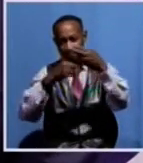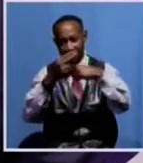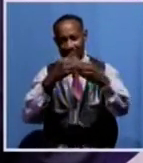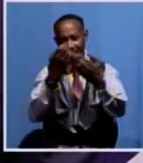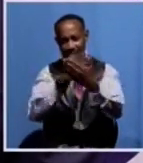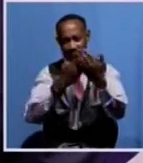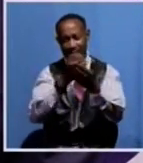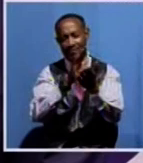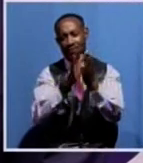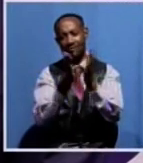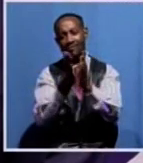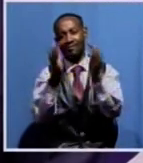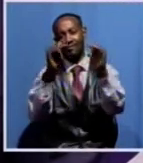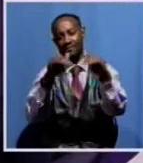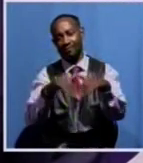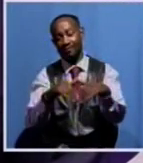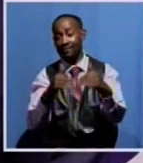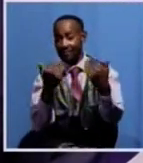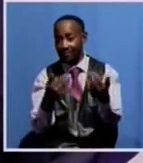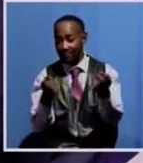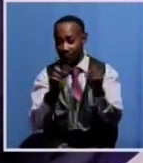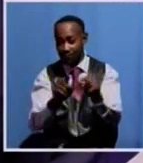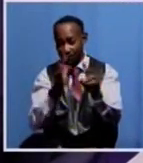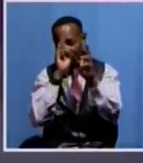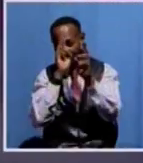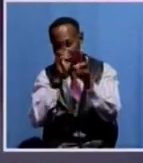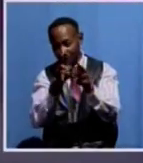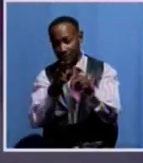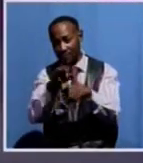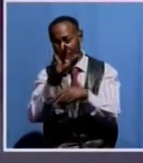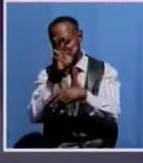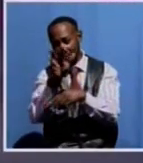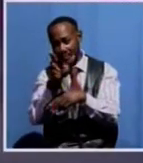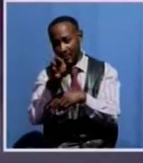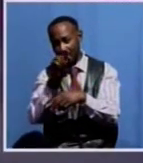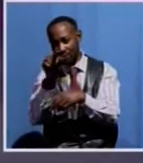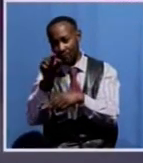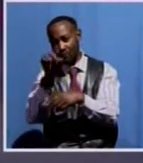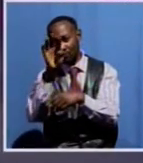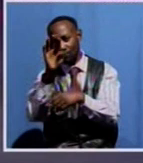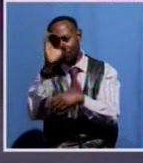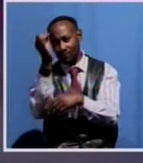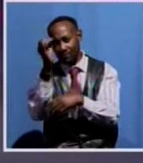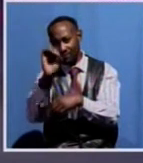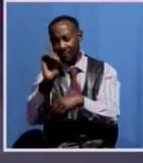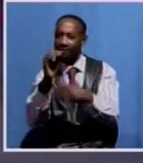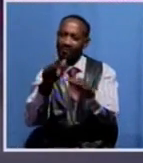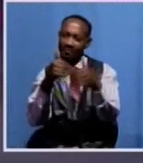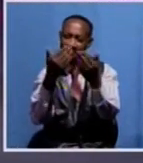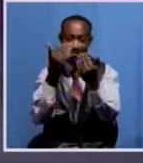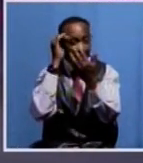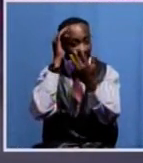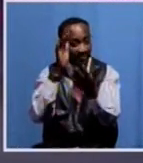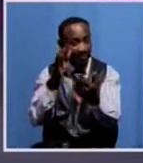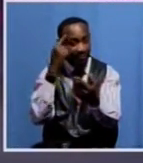growth downwards. Now when you project 3%, 4%, it doesn't really give hope to people that then there's going to